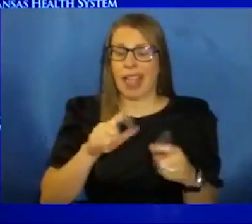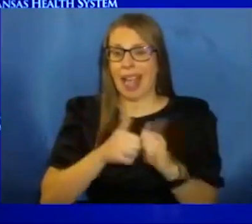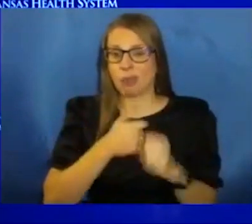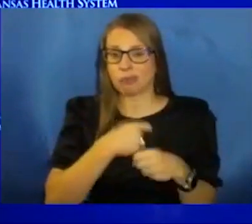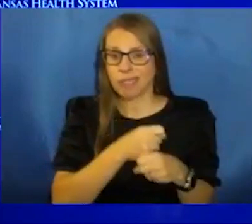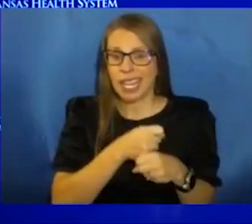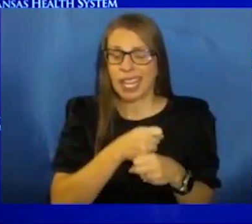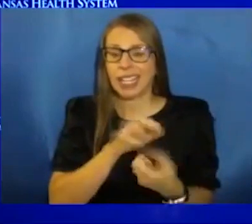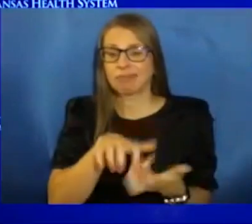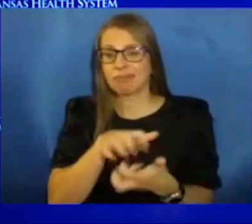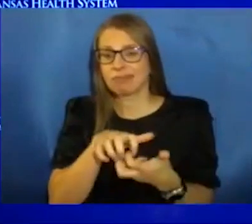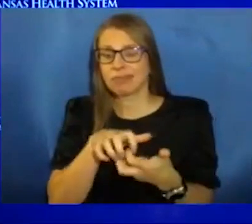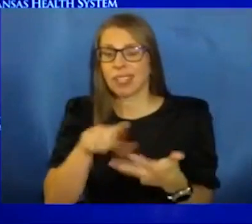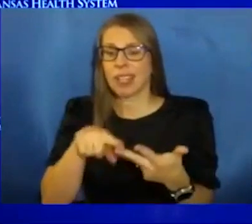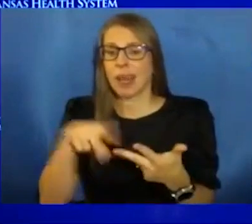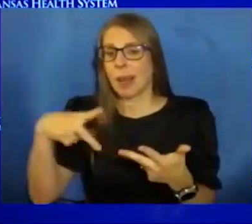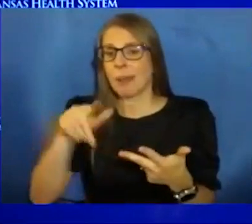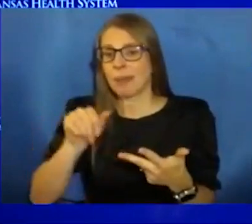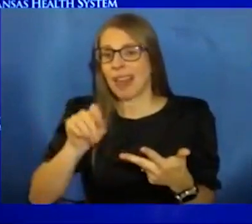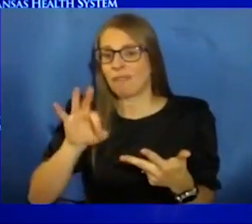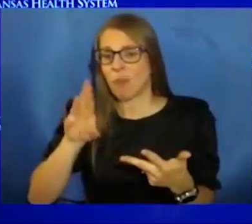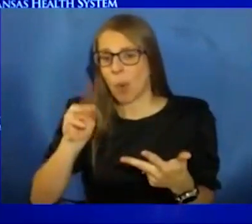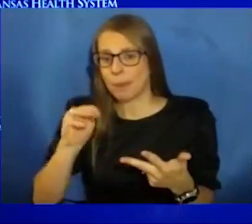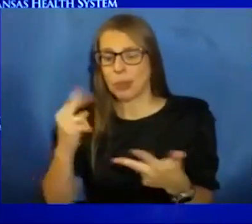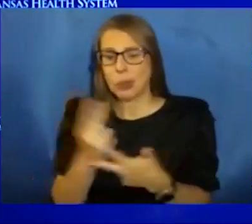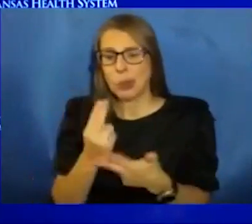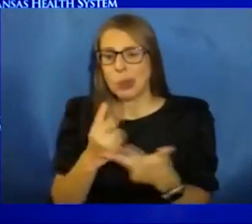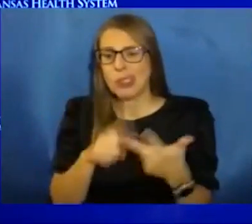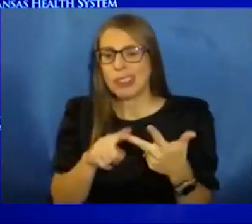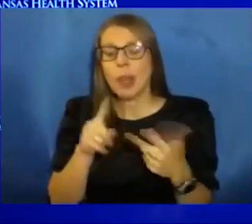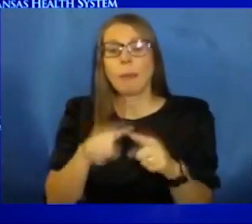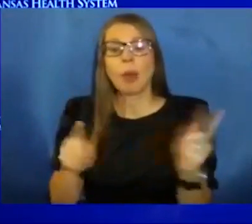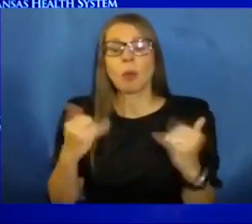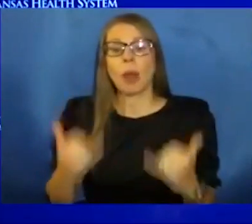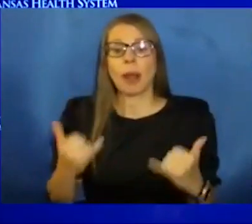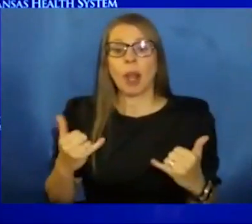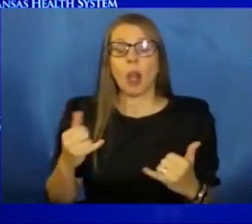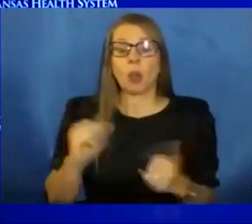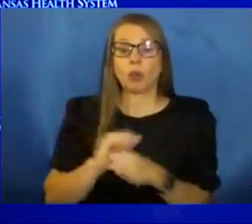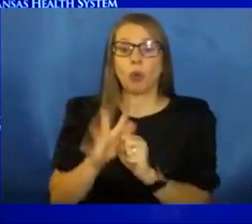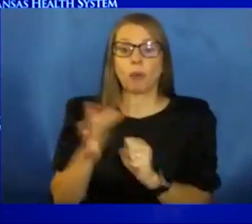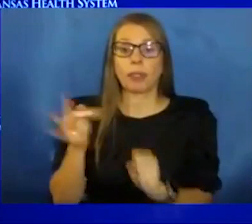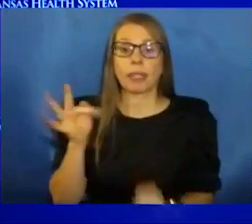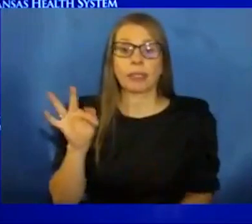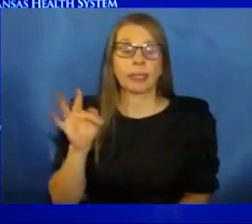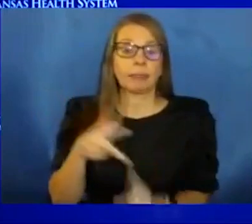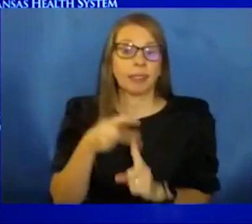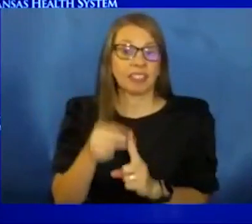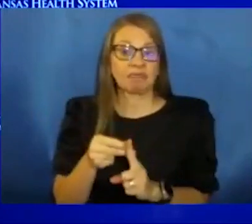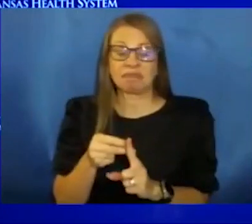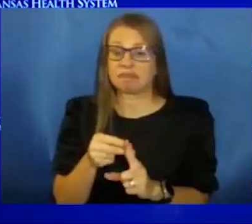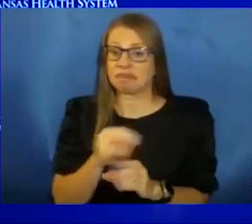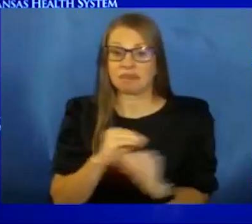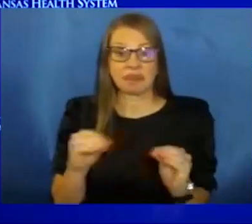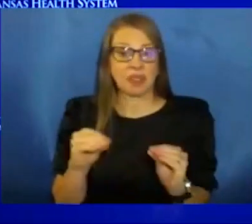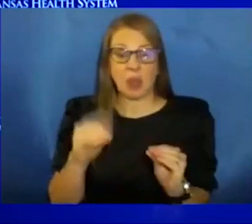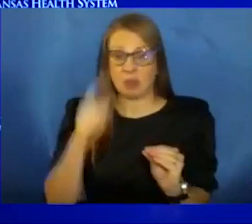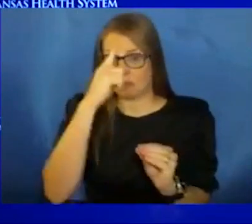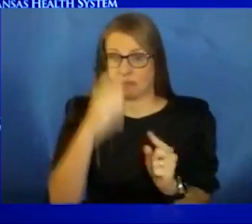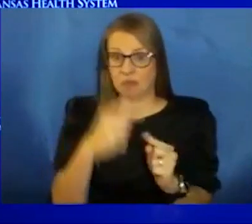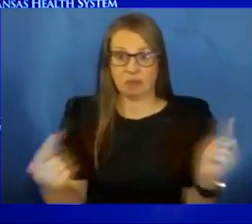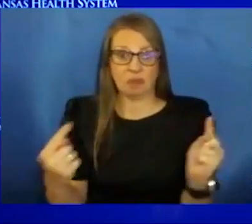means. People get injected all the time with different substances. All of the vaccines are really pretty different in